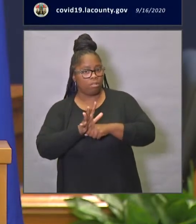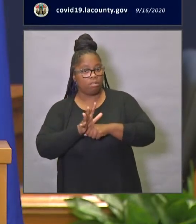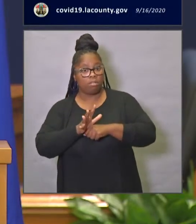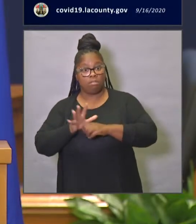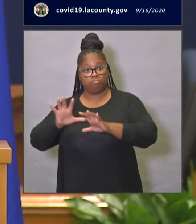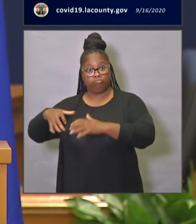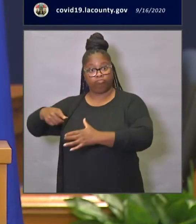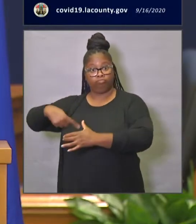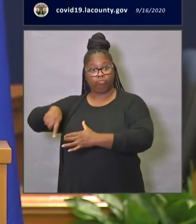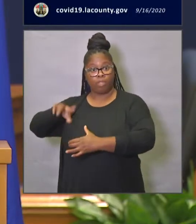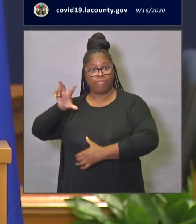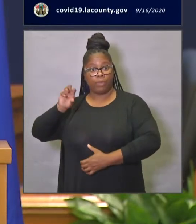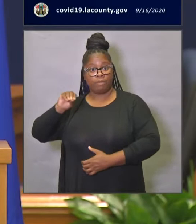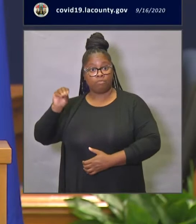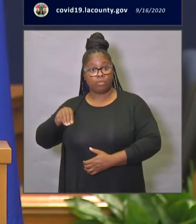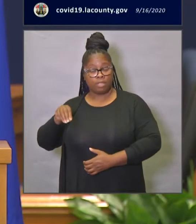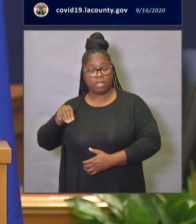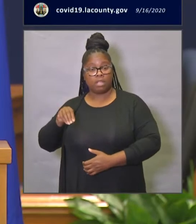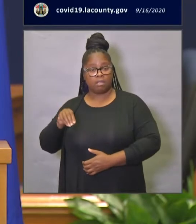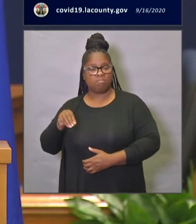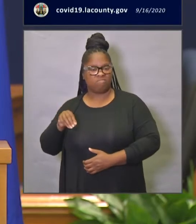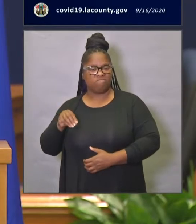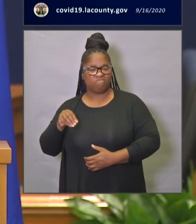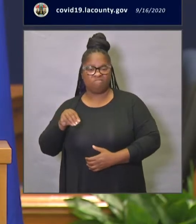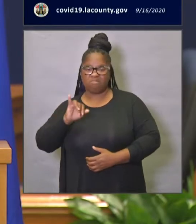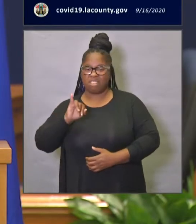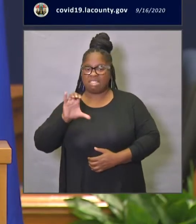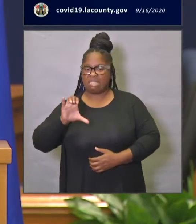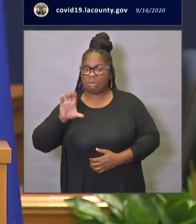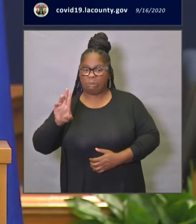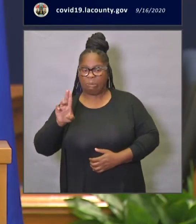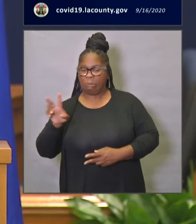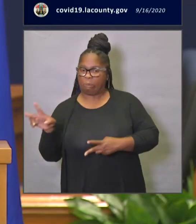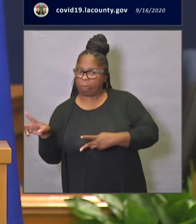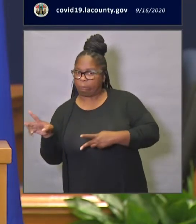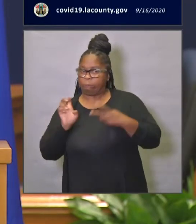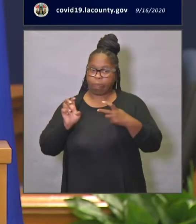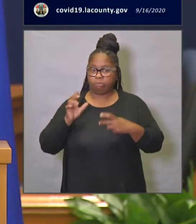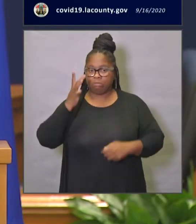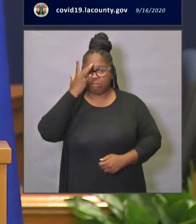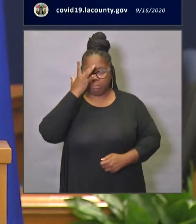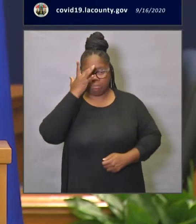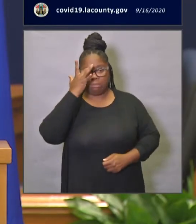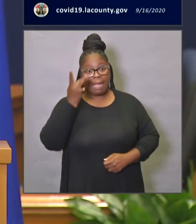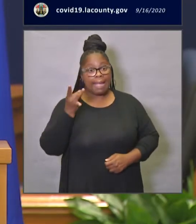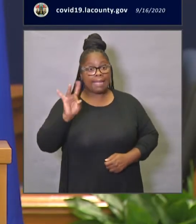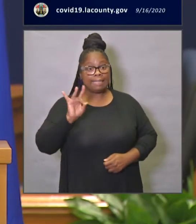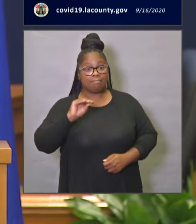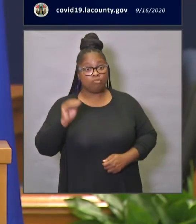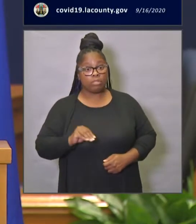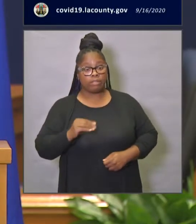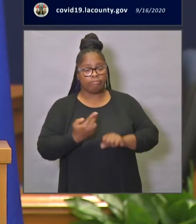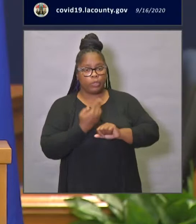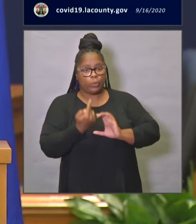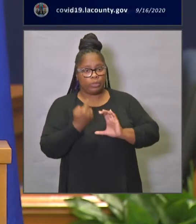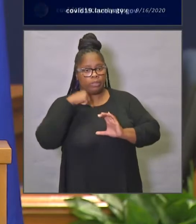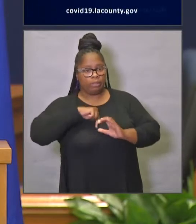30% of the people hospitalized are in the ICU, and about 18% are on ventilators.